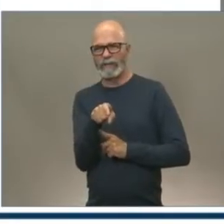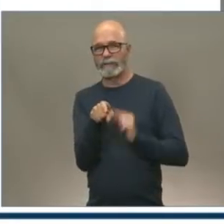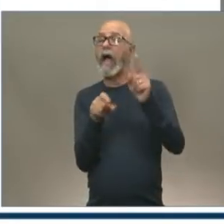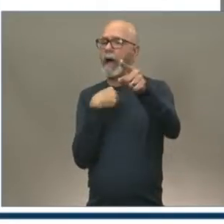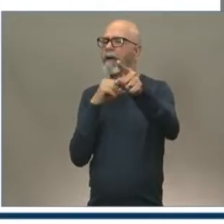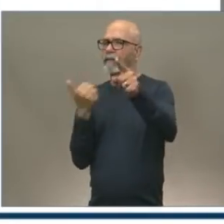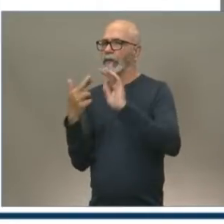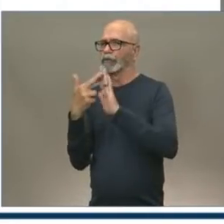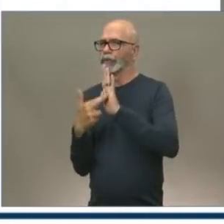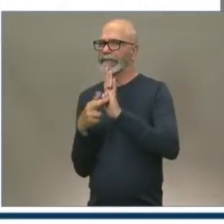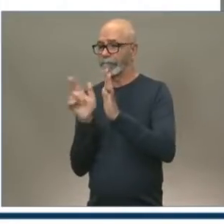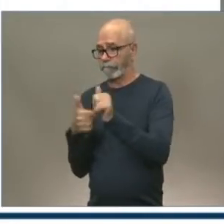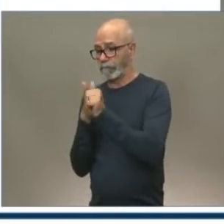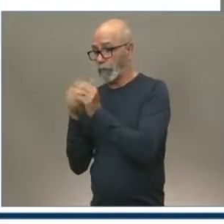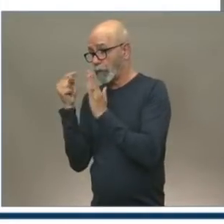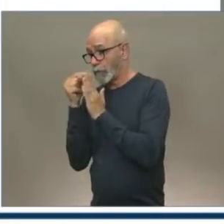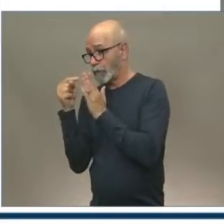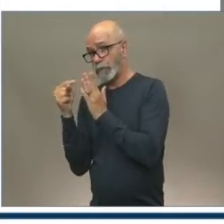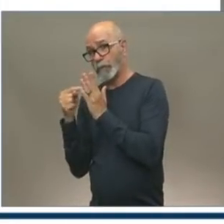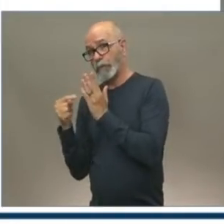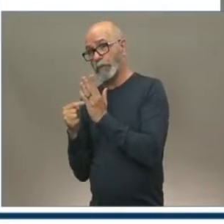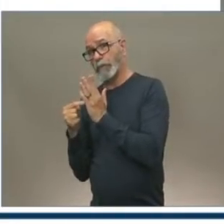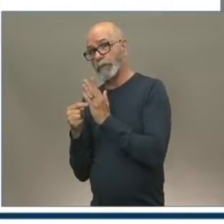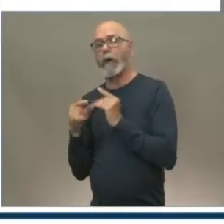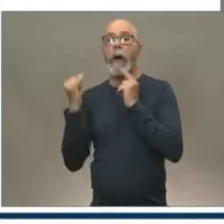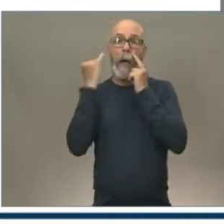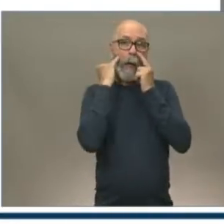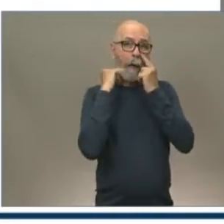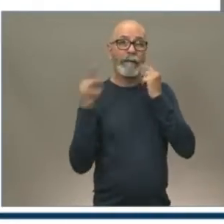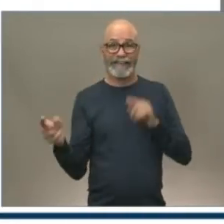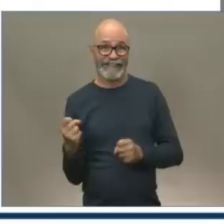going beyond that into other parts of the